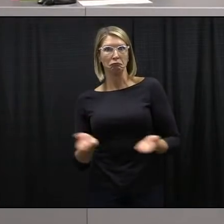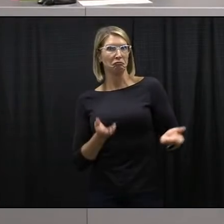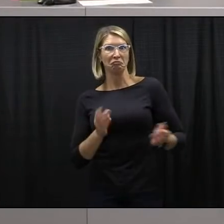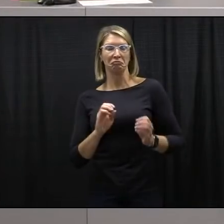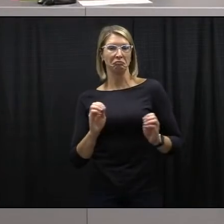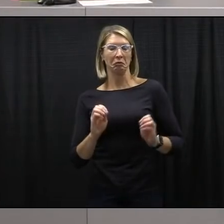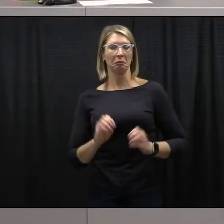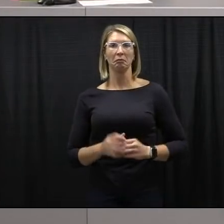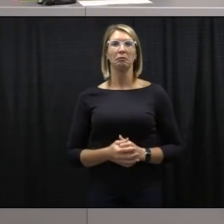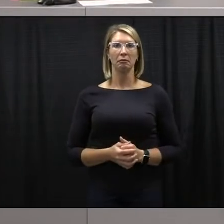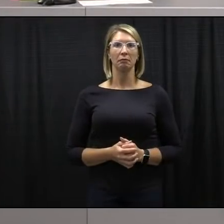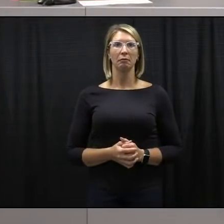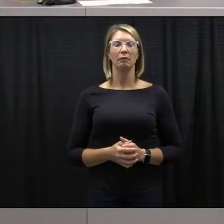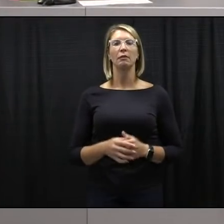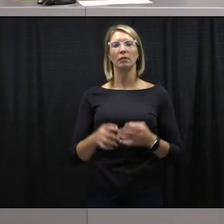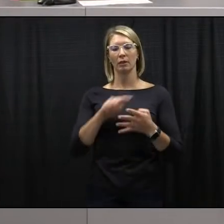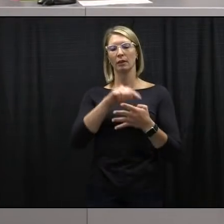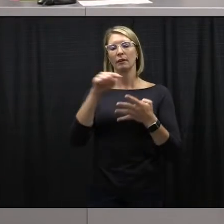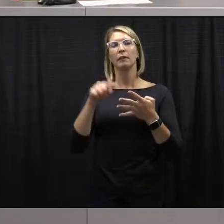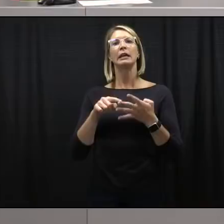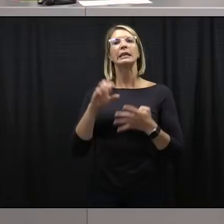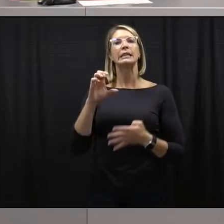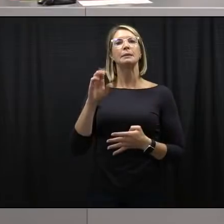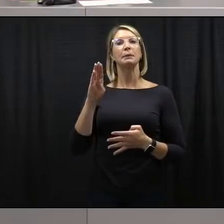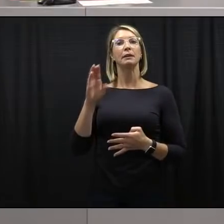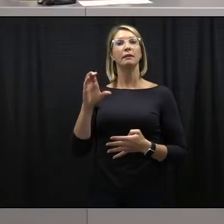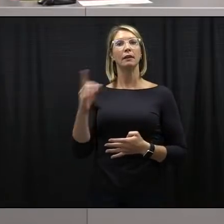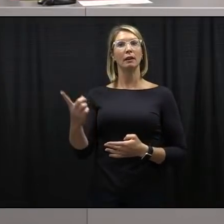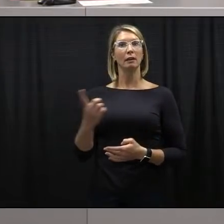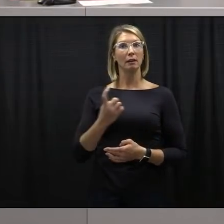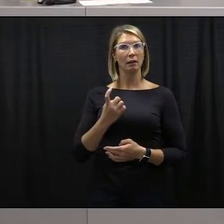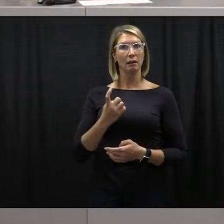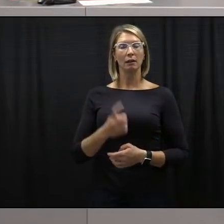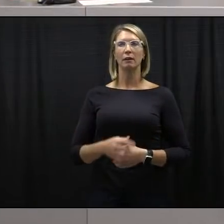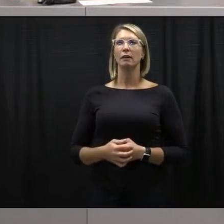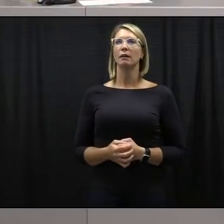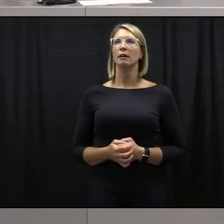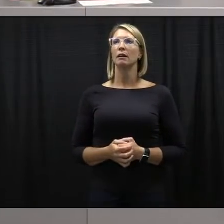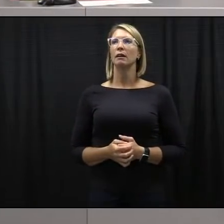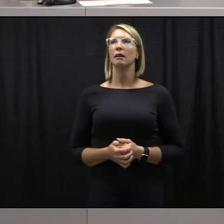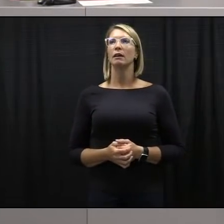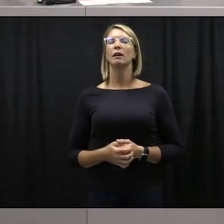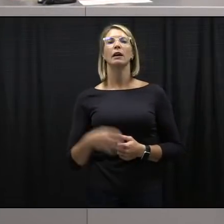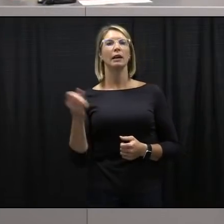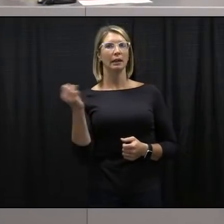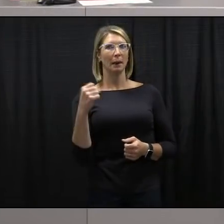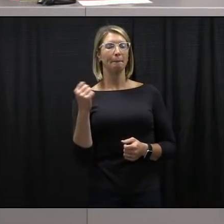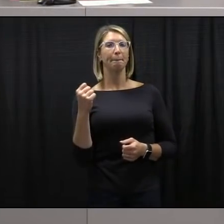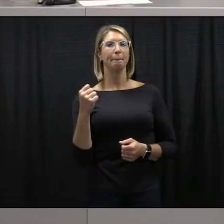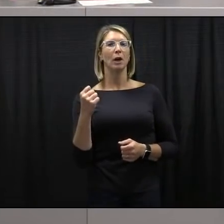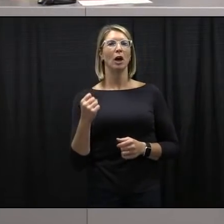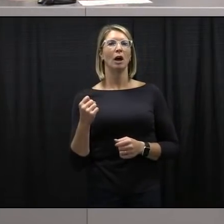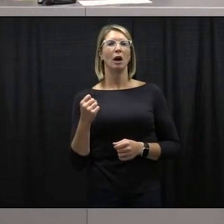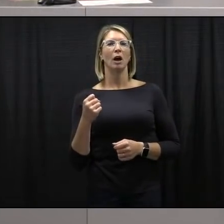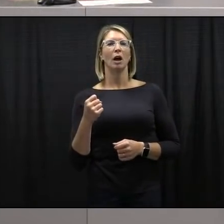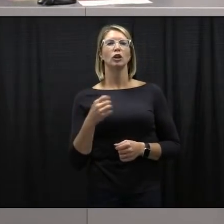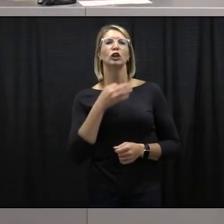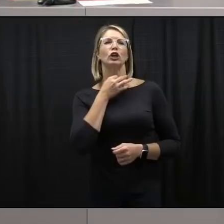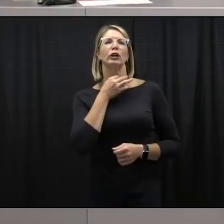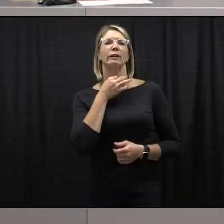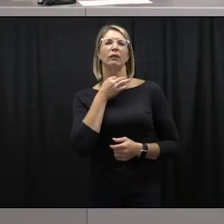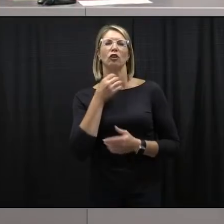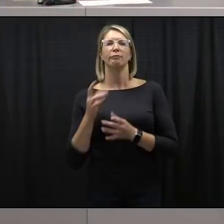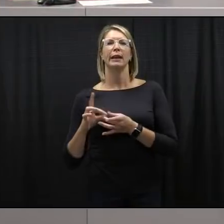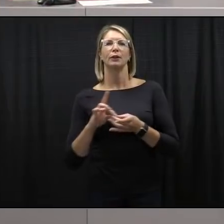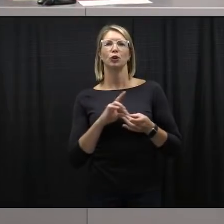Peter Cowan with CBC. Do you have a final question? I do. It's one for the Minister about vaccine passports. At the last